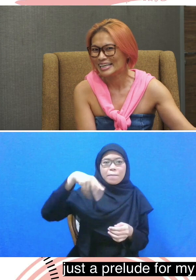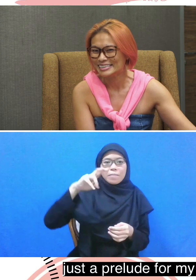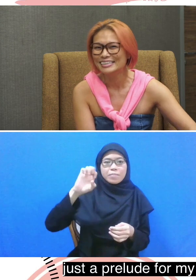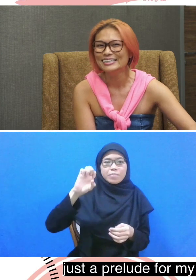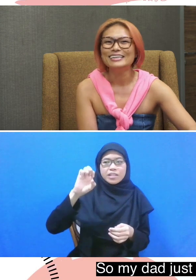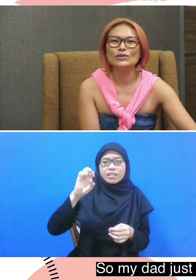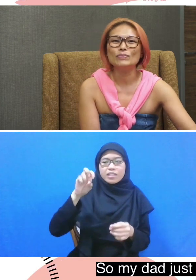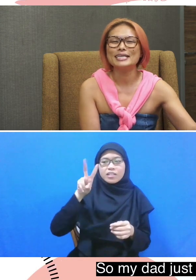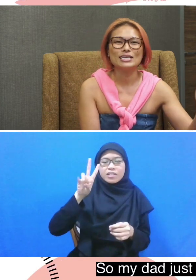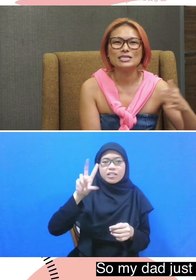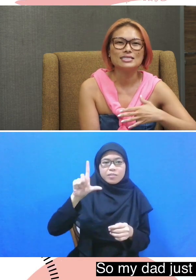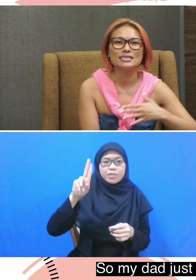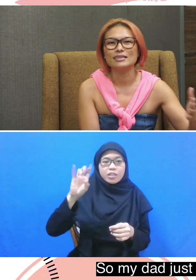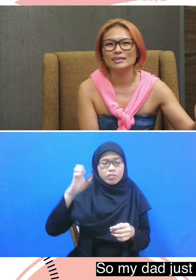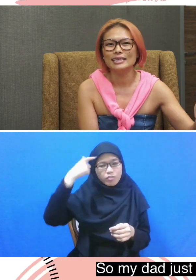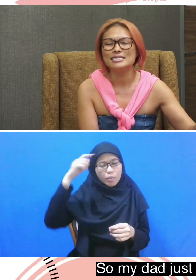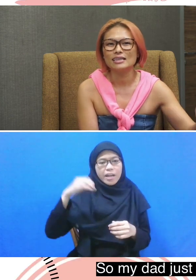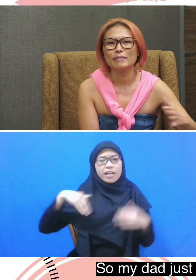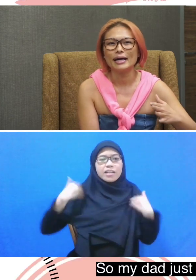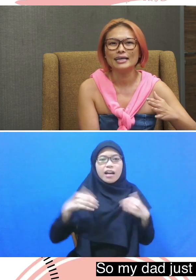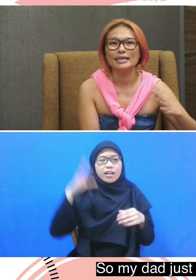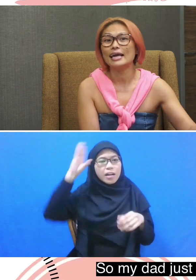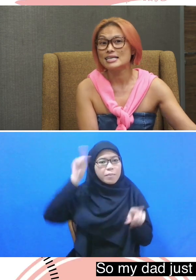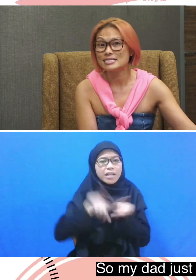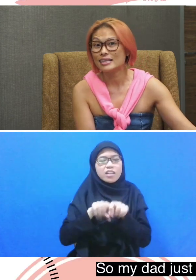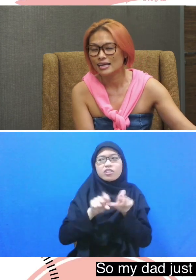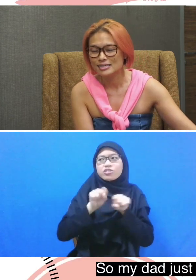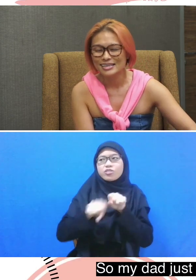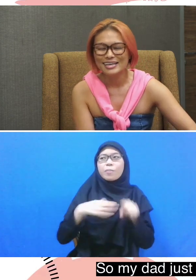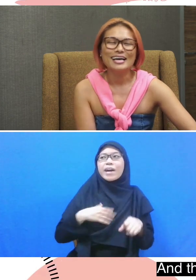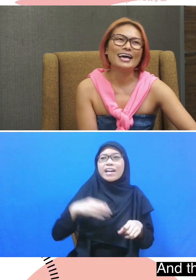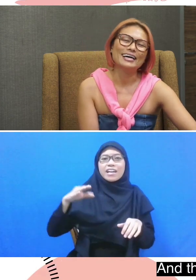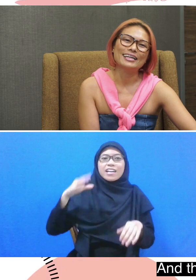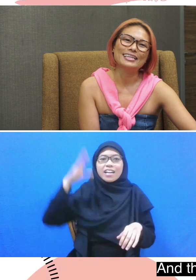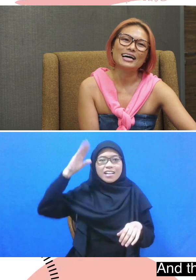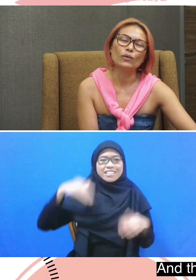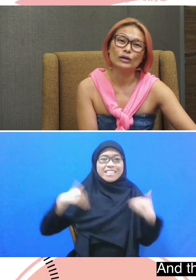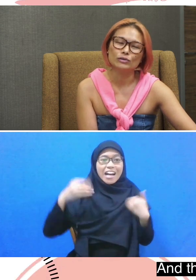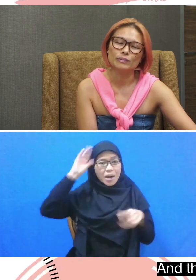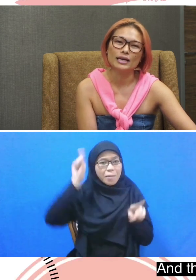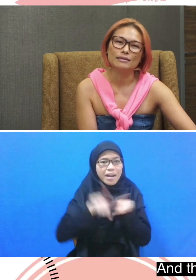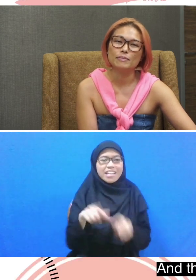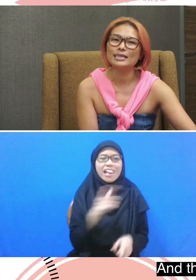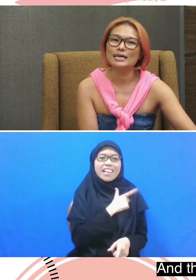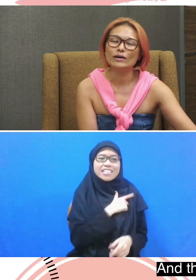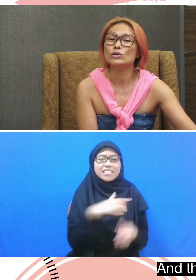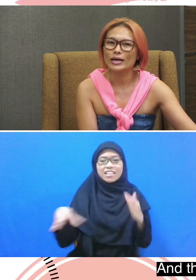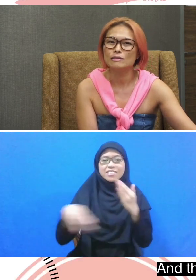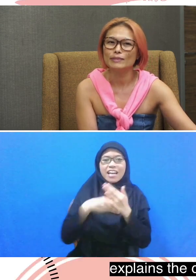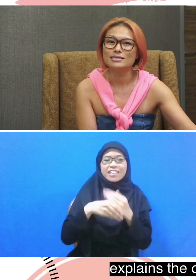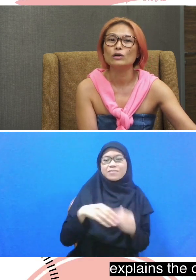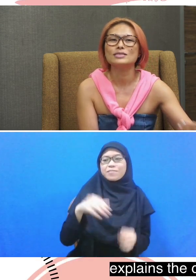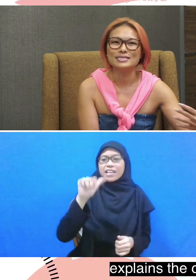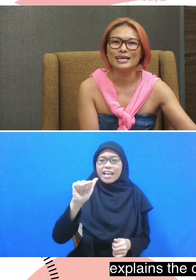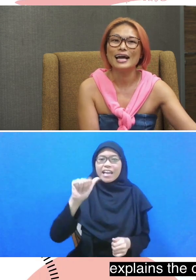months later. So my dad just did the lazy thing by adding an AS at the end. And that's how we got to be. And maybe that also